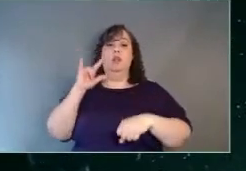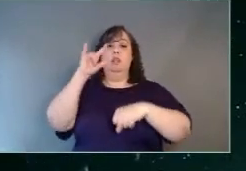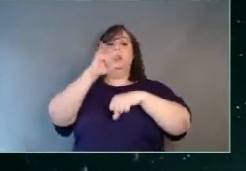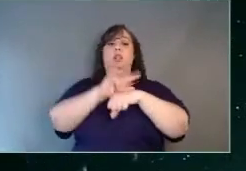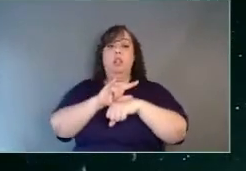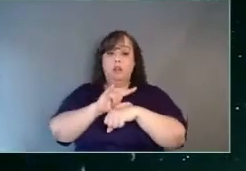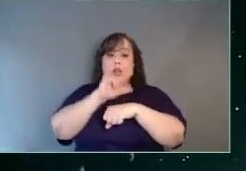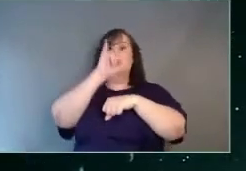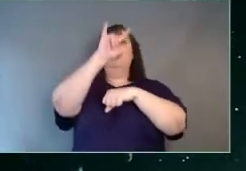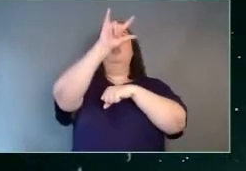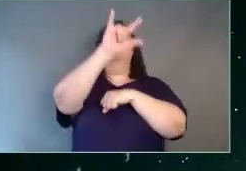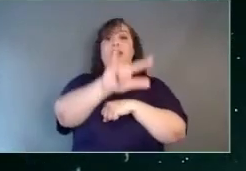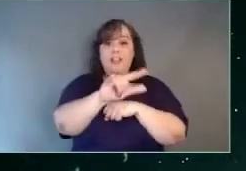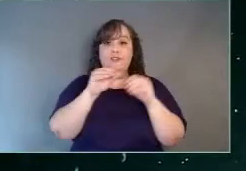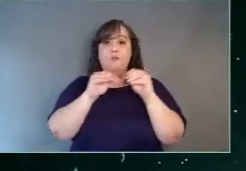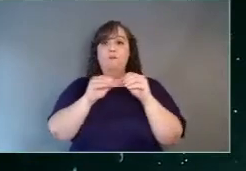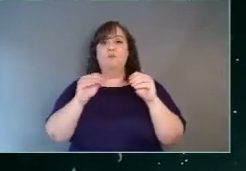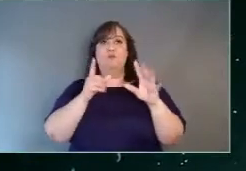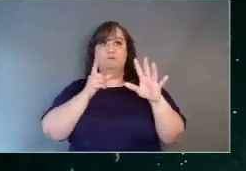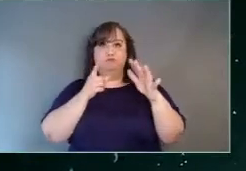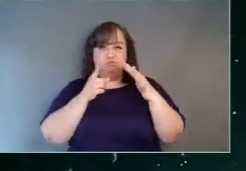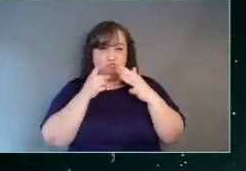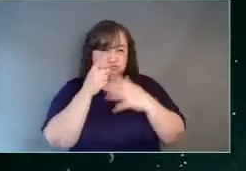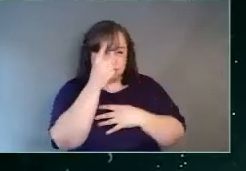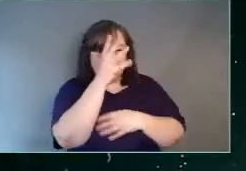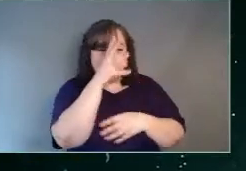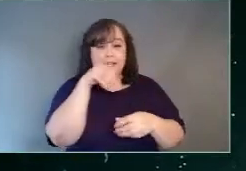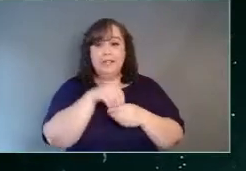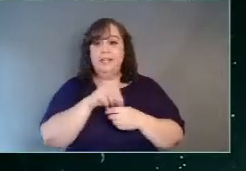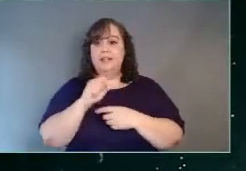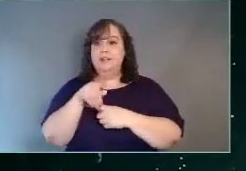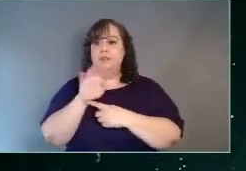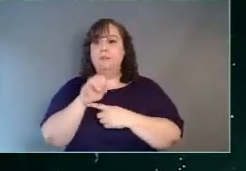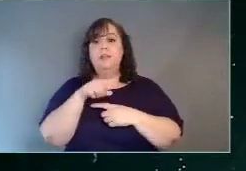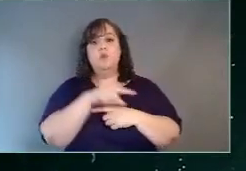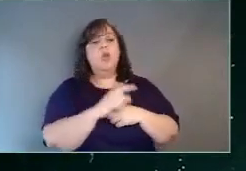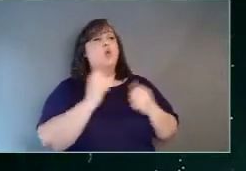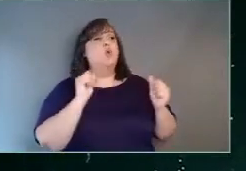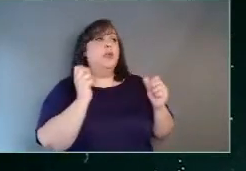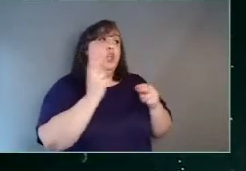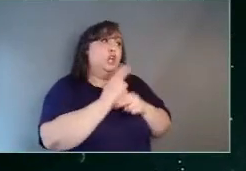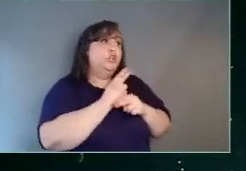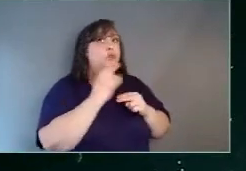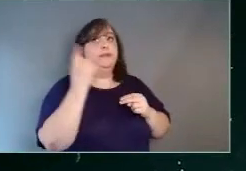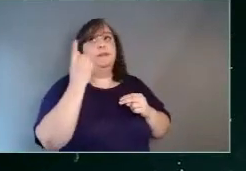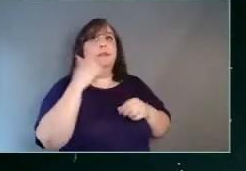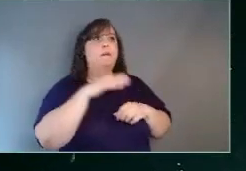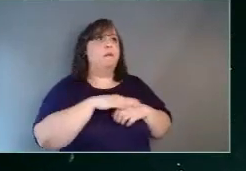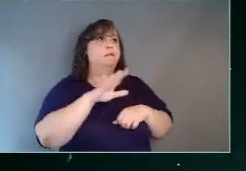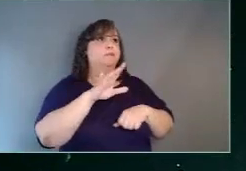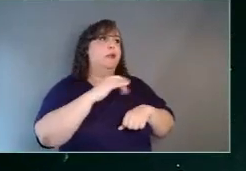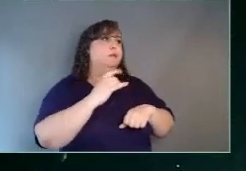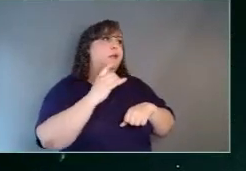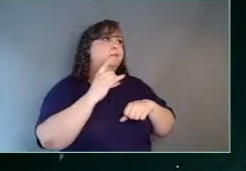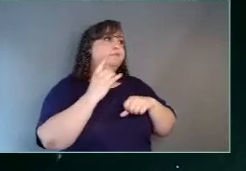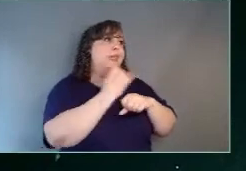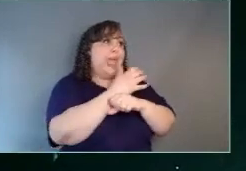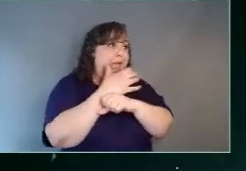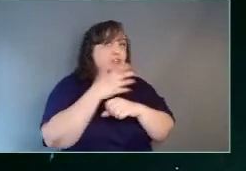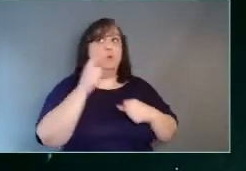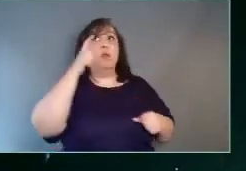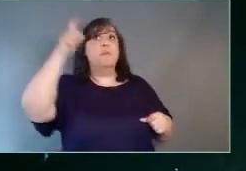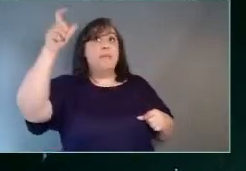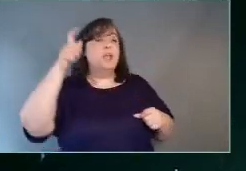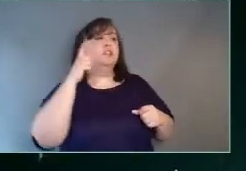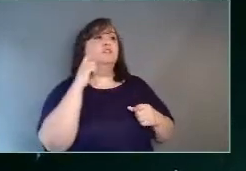situ resource utilization, which is using things on asteroids or on the moon, for example, to get